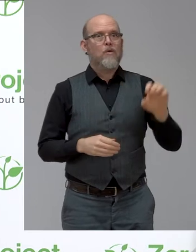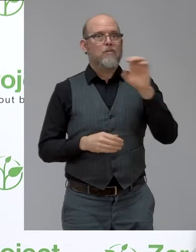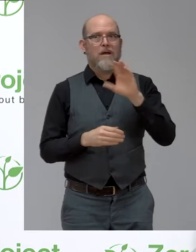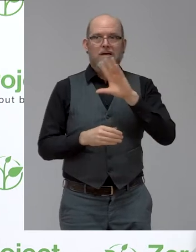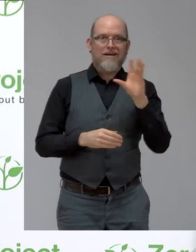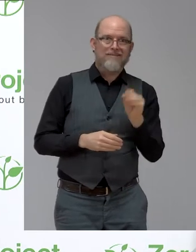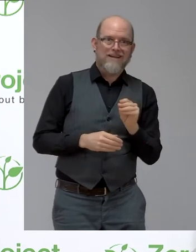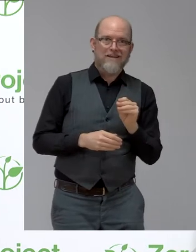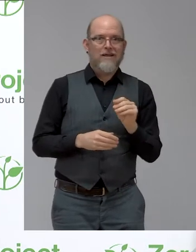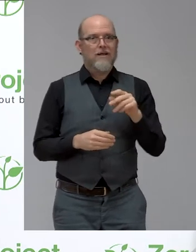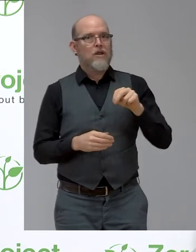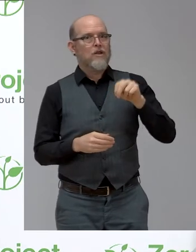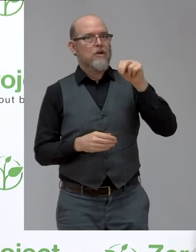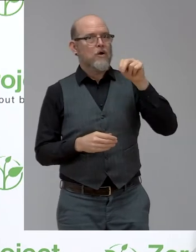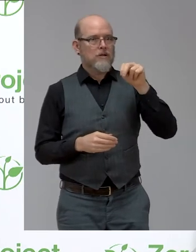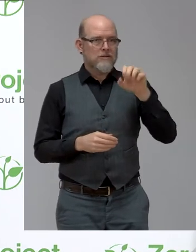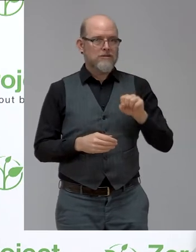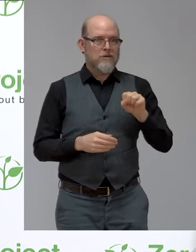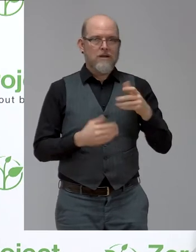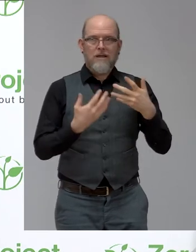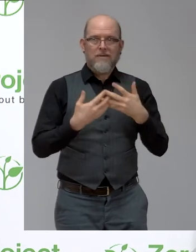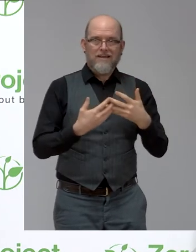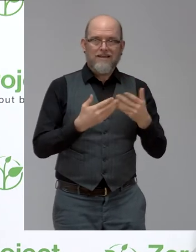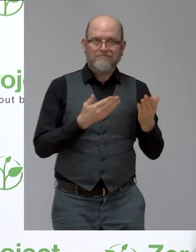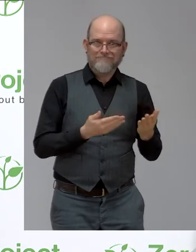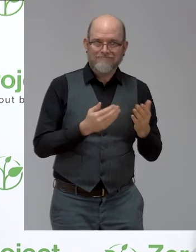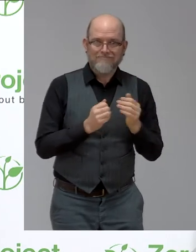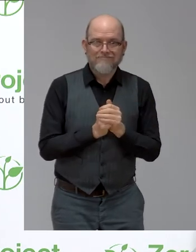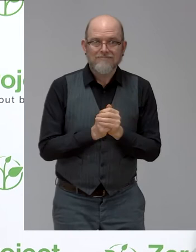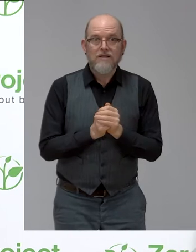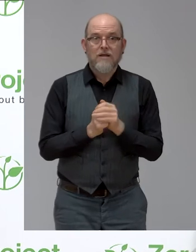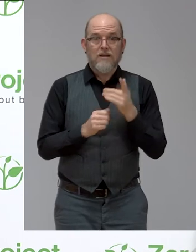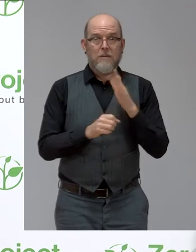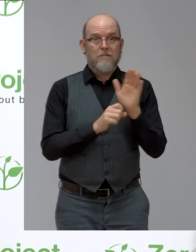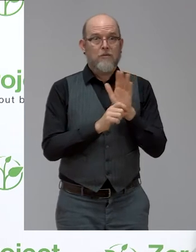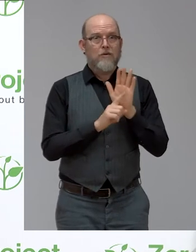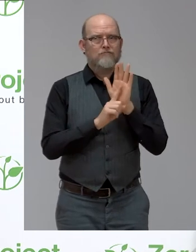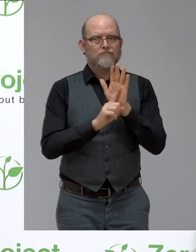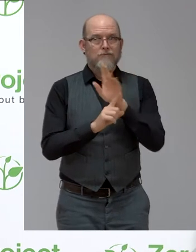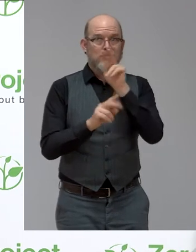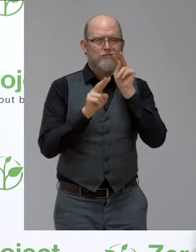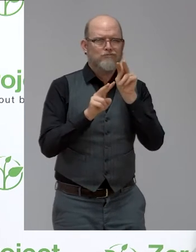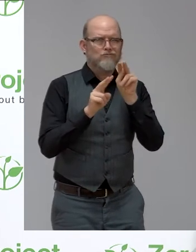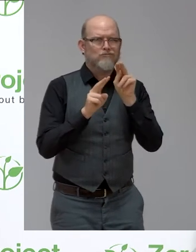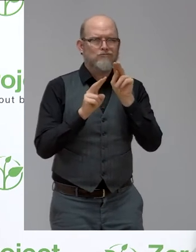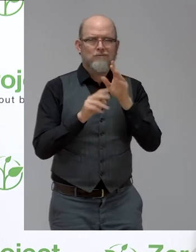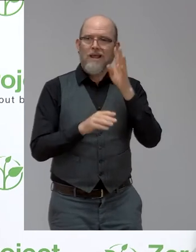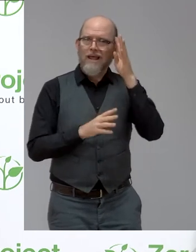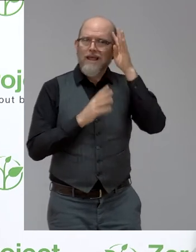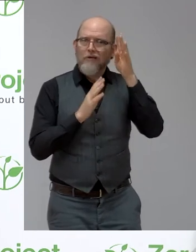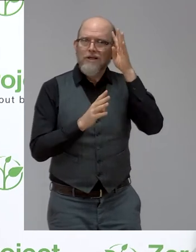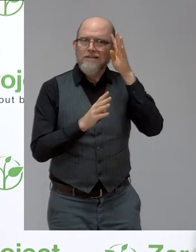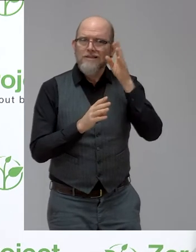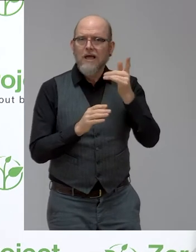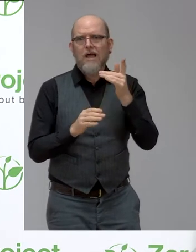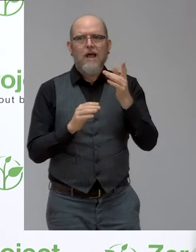South America. The videos this afternoon have a strong focus on innovative policies. As you know, we look for